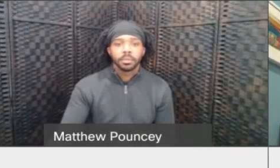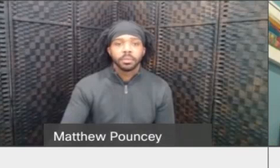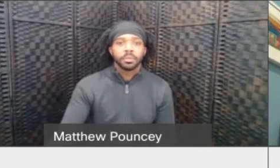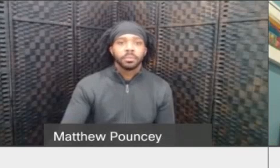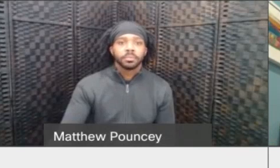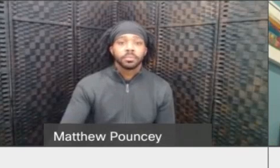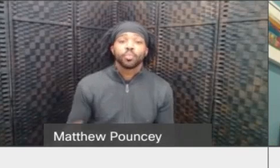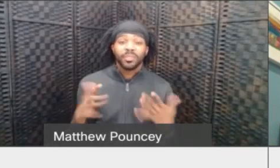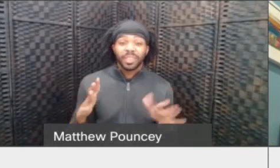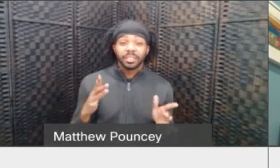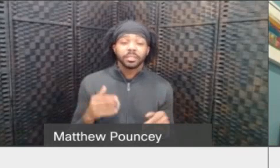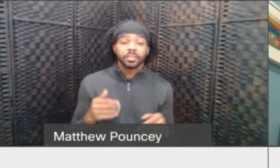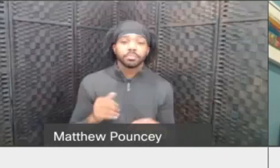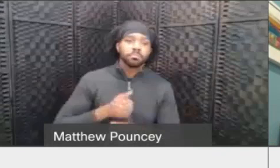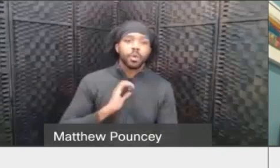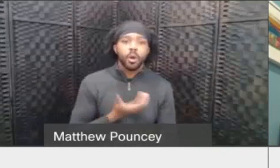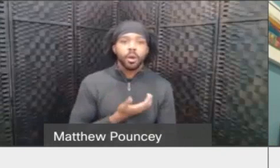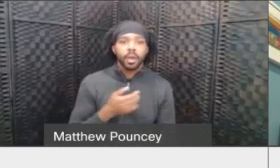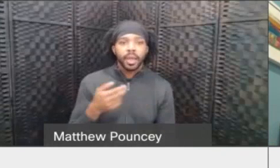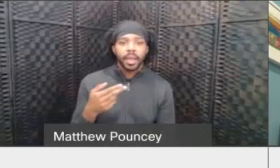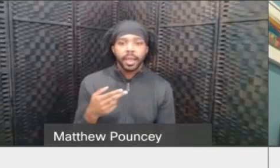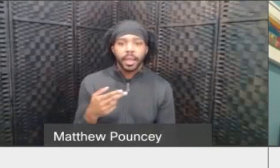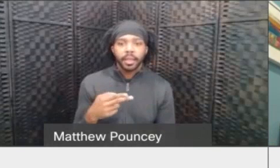our HCBS